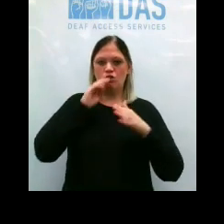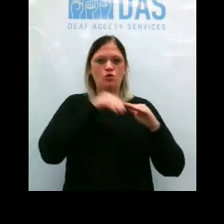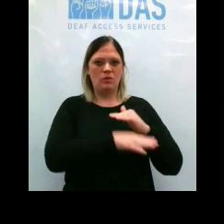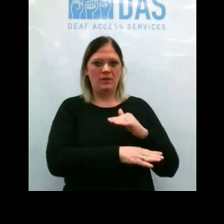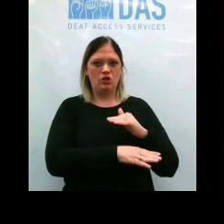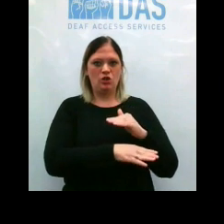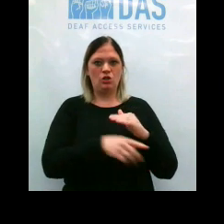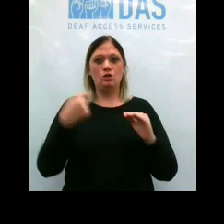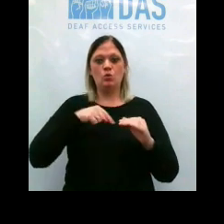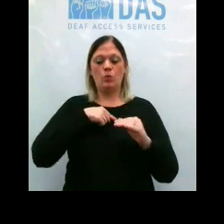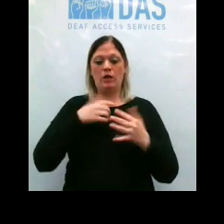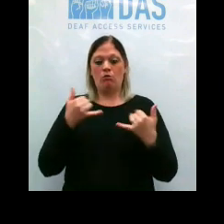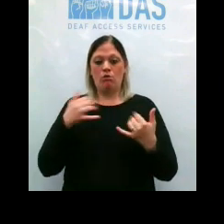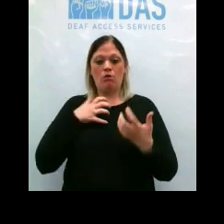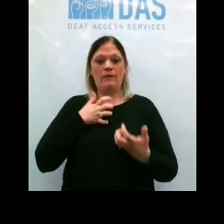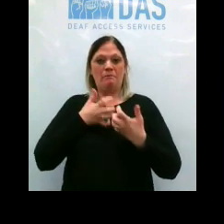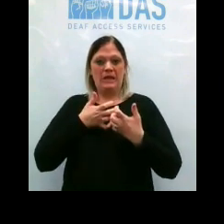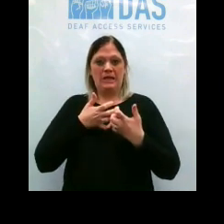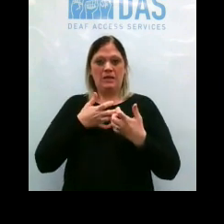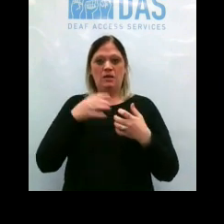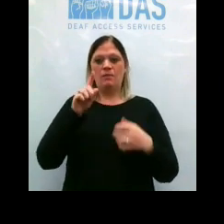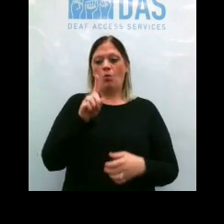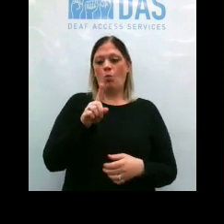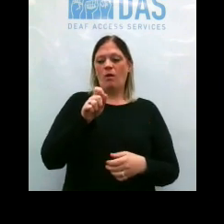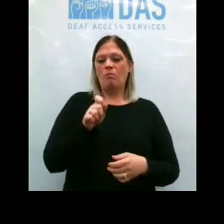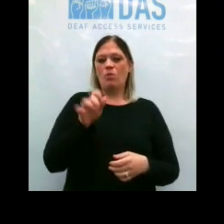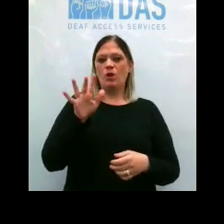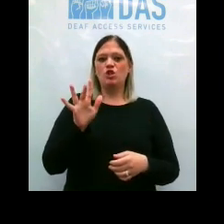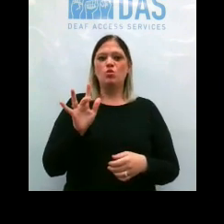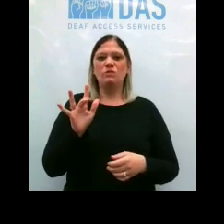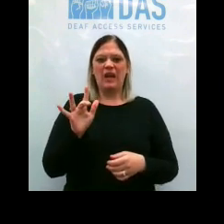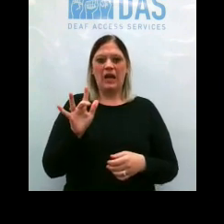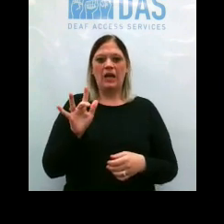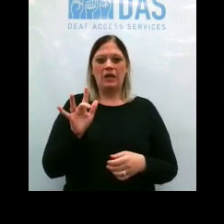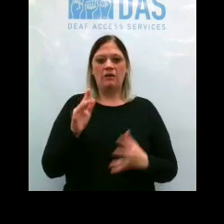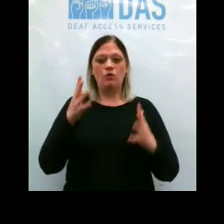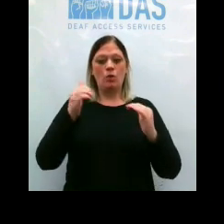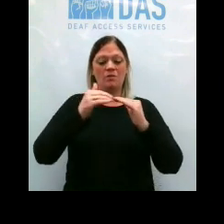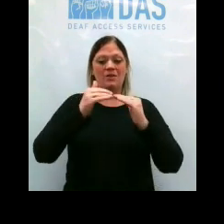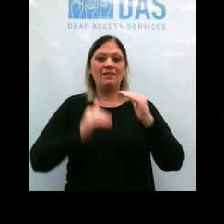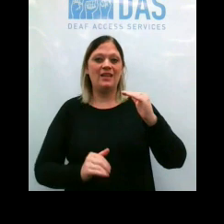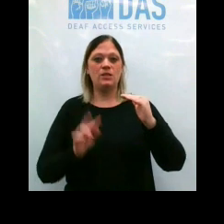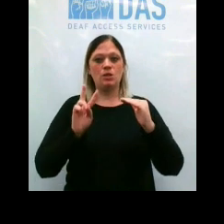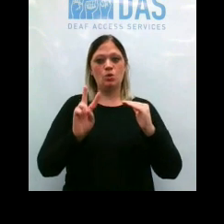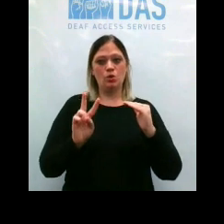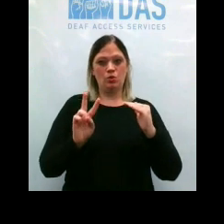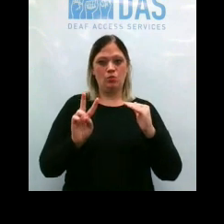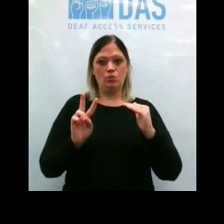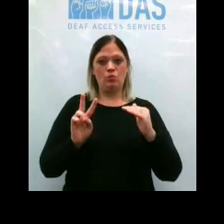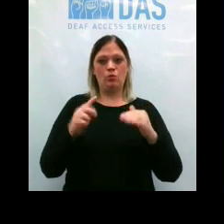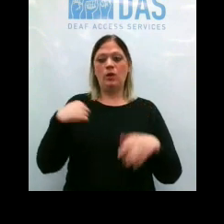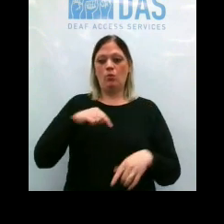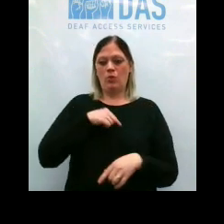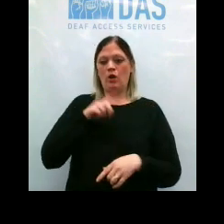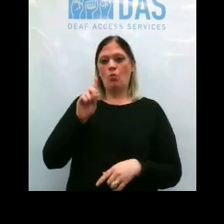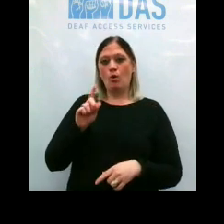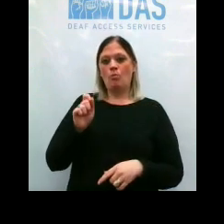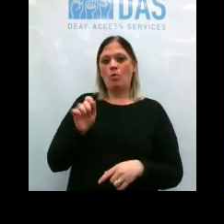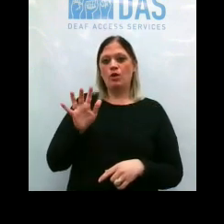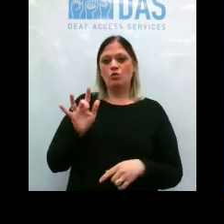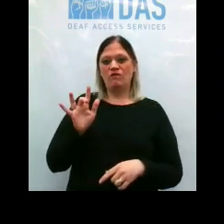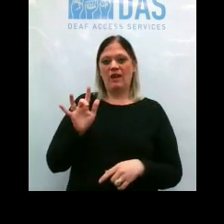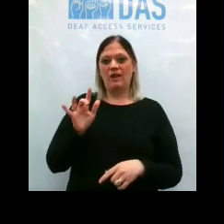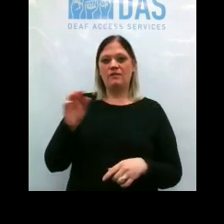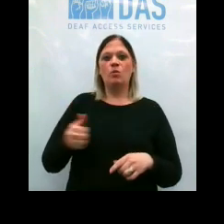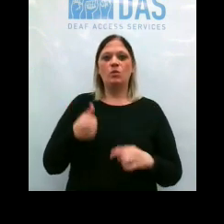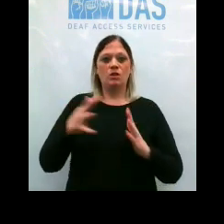currently meeting that metric. We're about 1.25 now, so you want to be less than 2, and we're at 1.25. So this is another